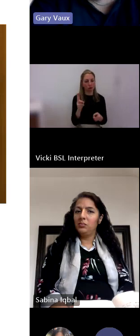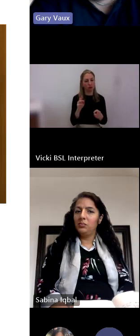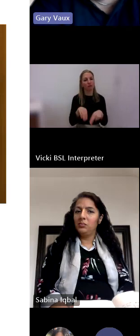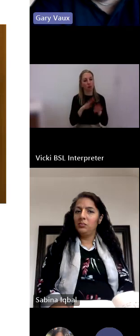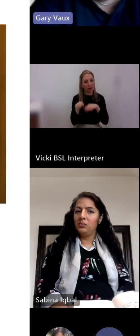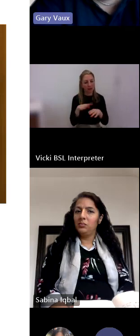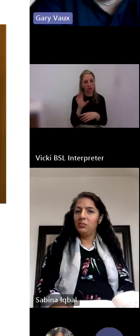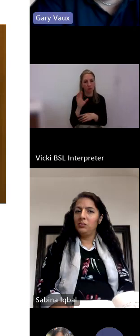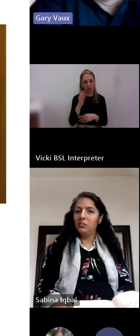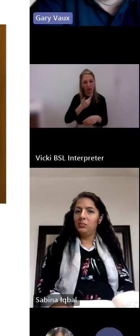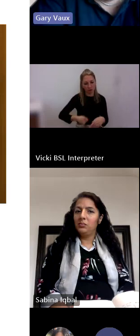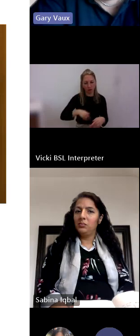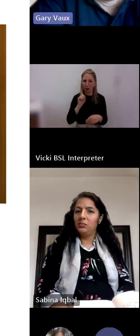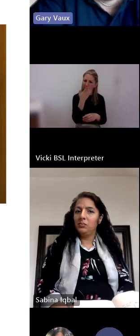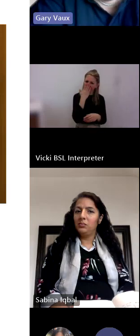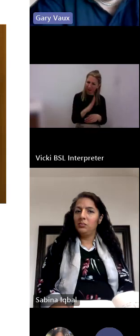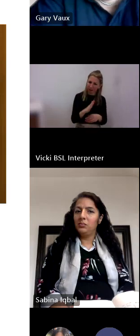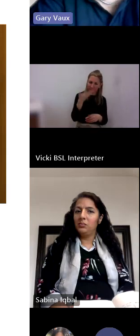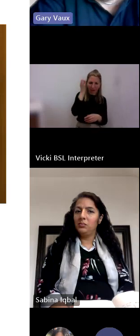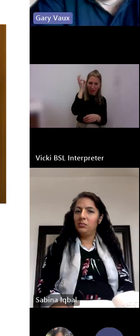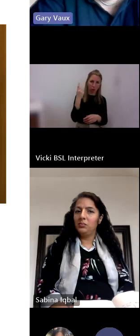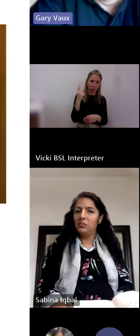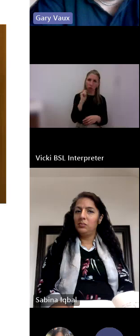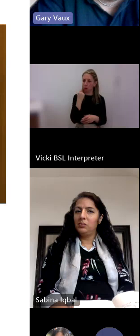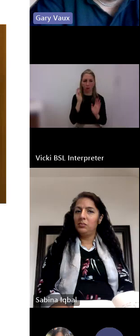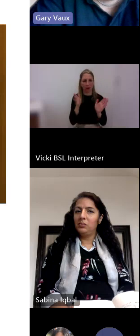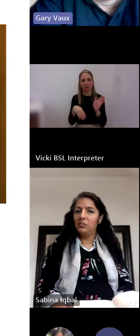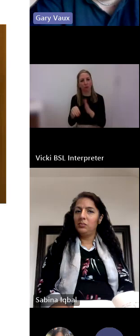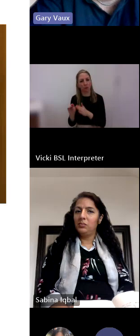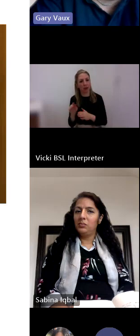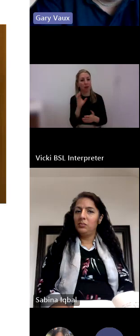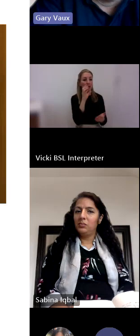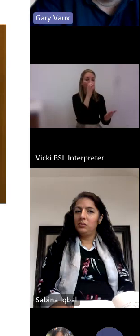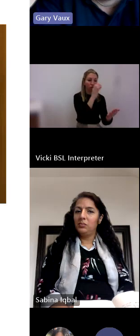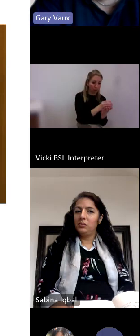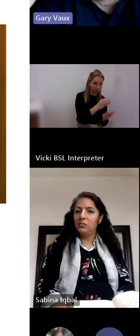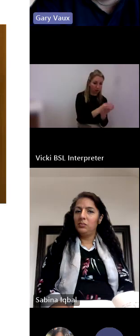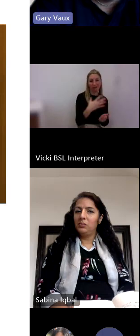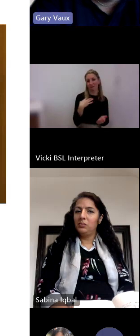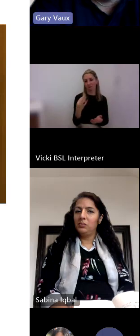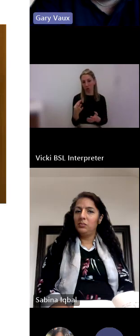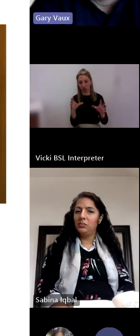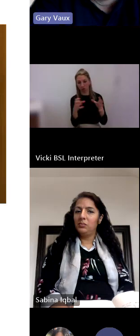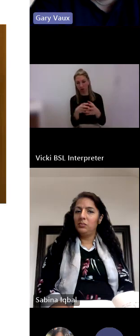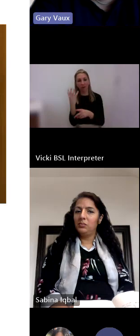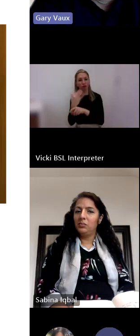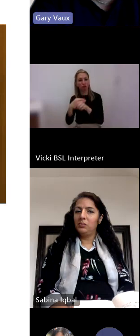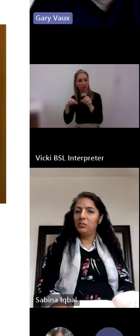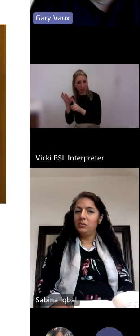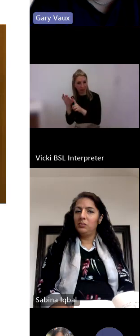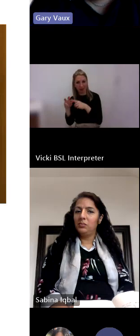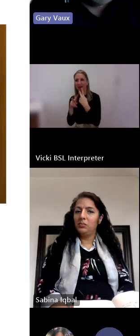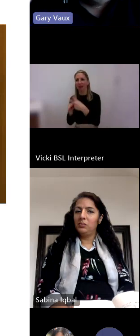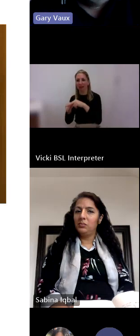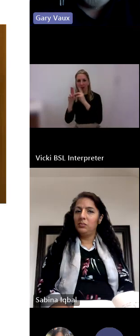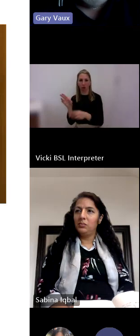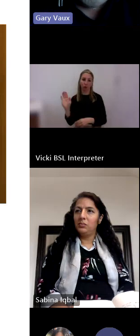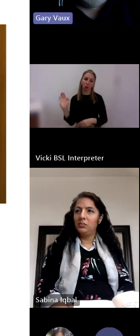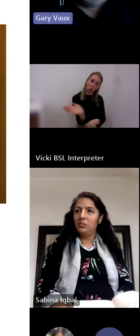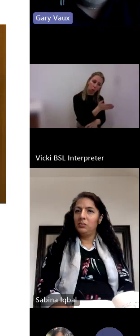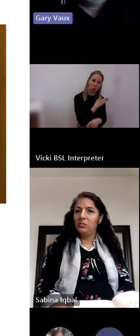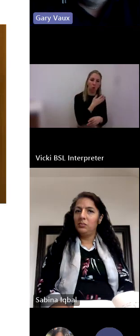they're going to be exempt from paying that extra. But charities, voluntary organisations, GP surgeries, care homes don't appear